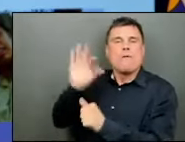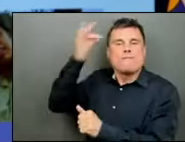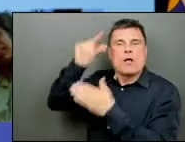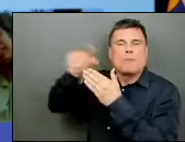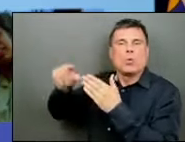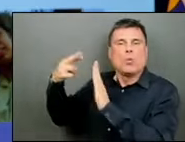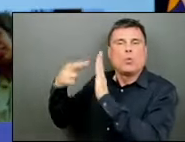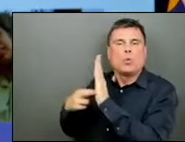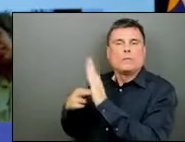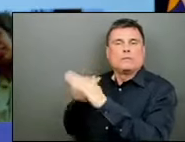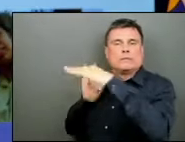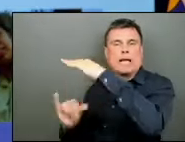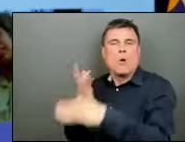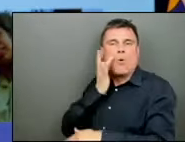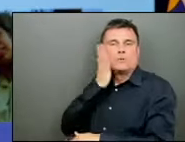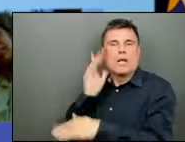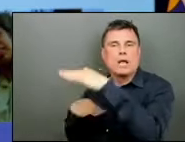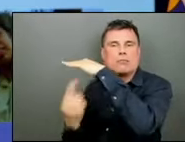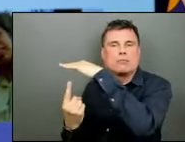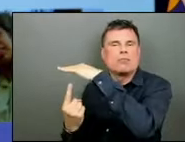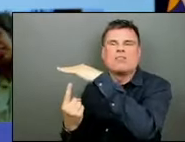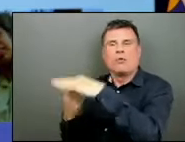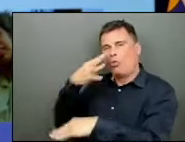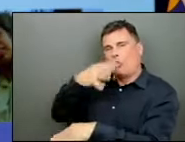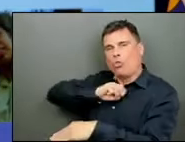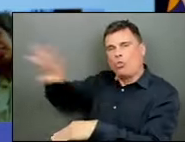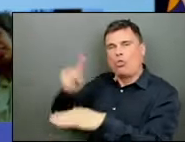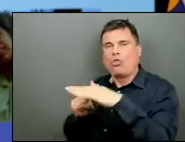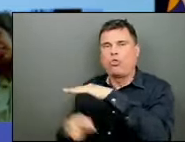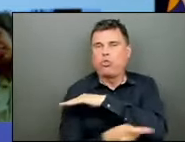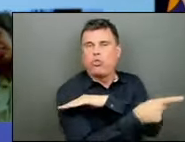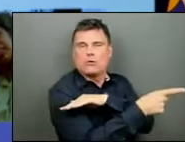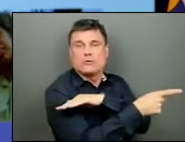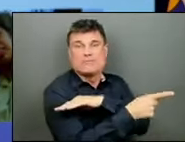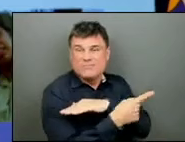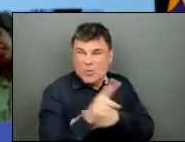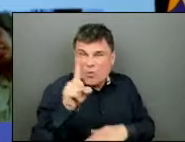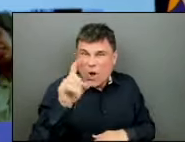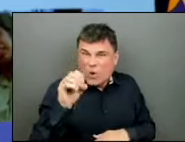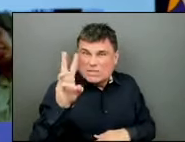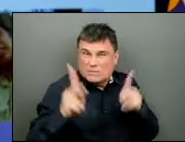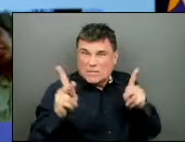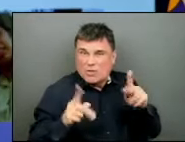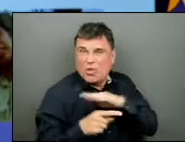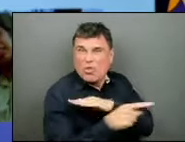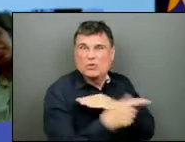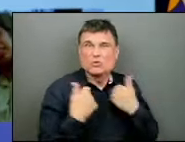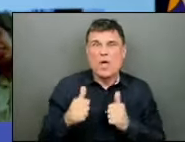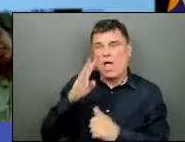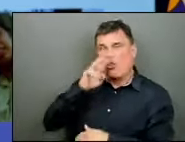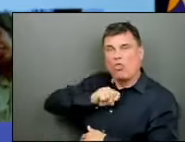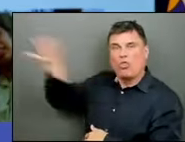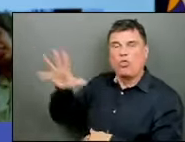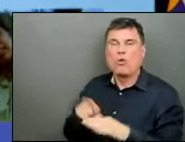agencies that have dedicated locations to engage with people when they're coming into Canada. And despite that, you've had 106 people